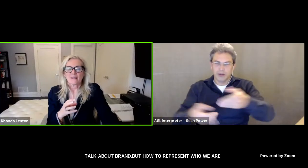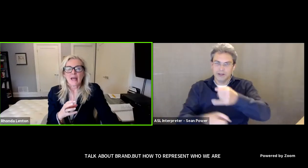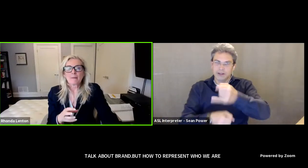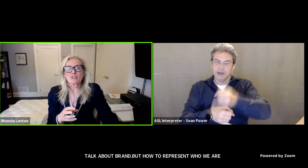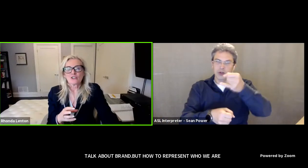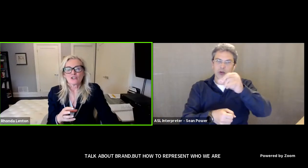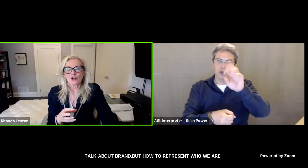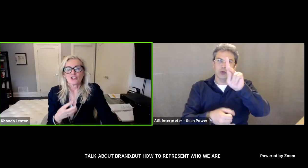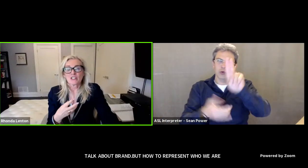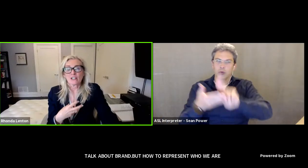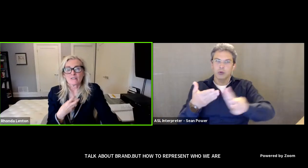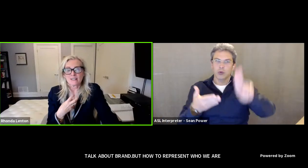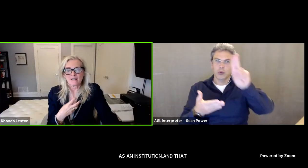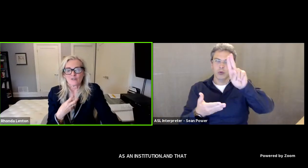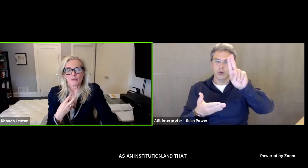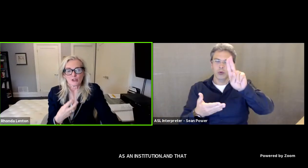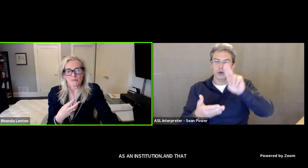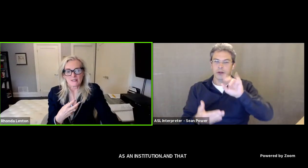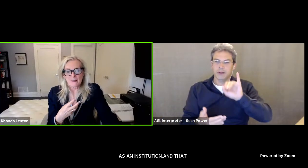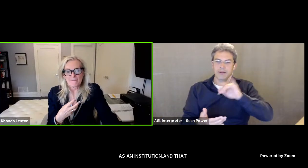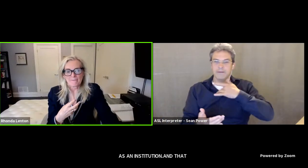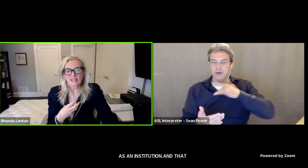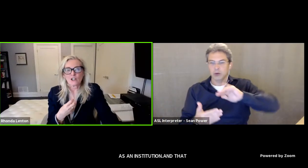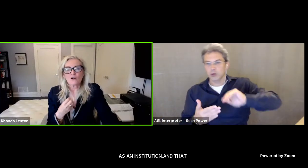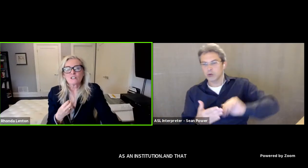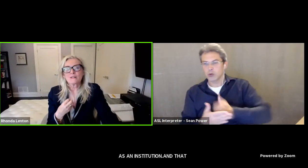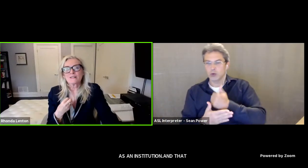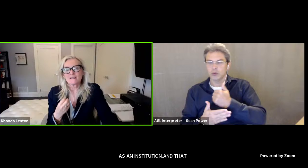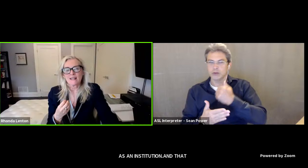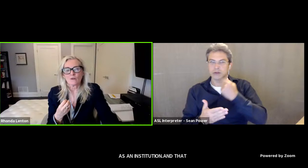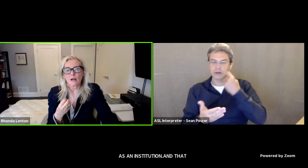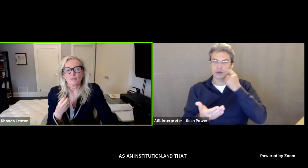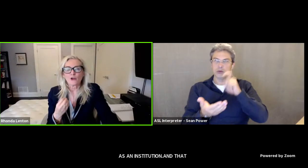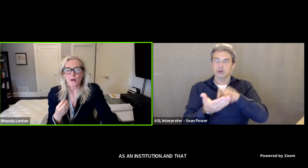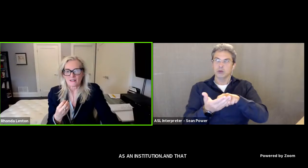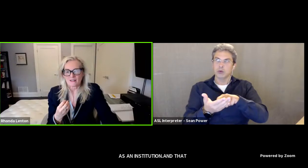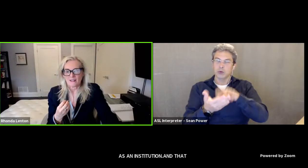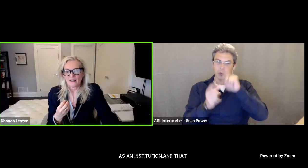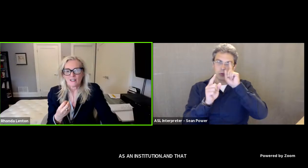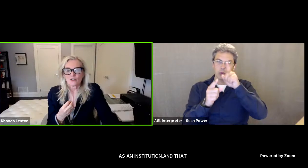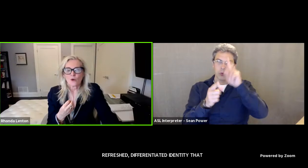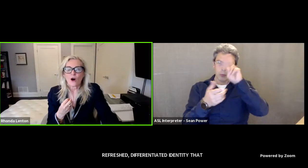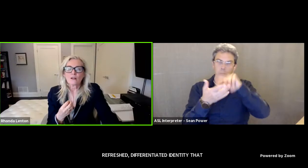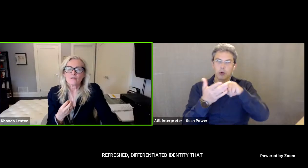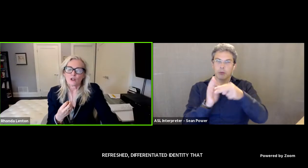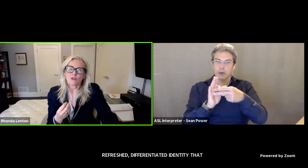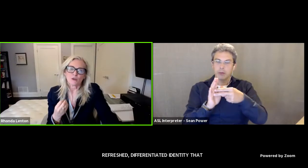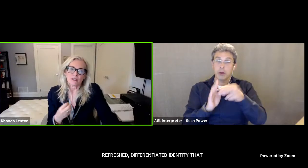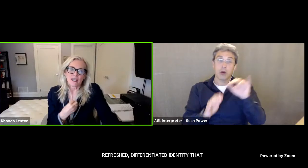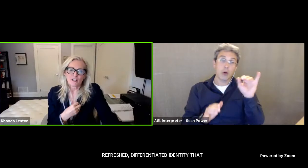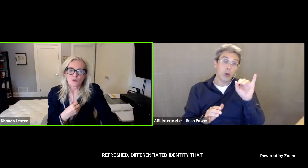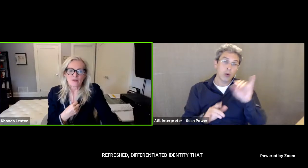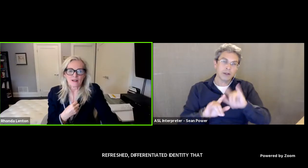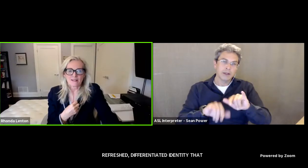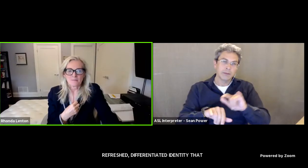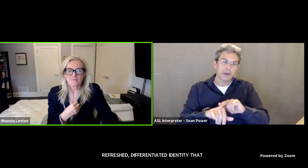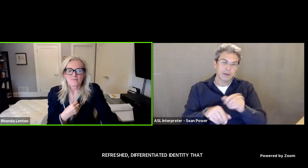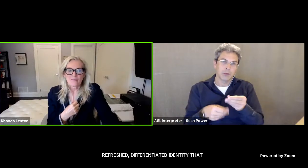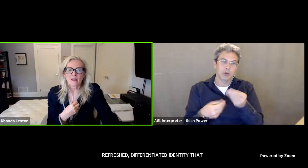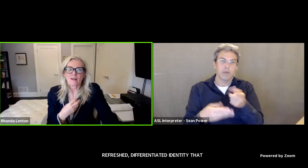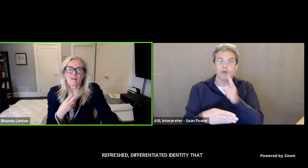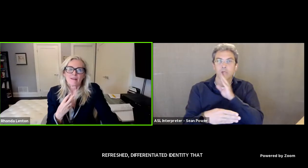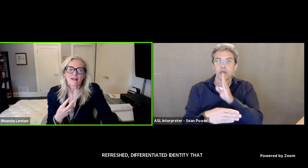identity, it captures our shared sense of purpose, and it also sets out a promise to all of those who engage with